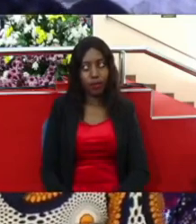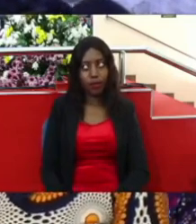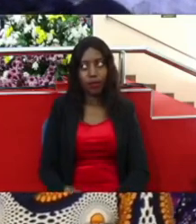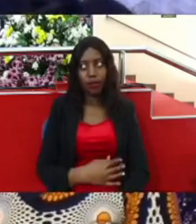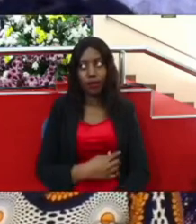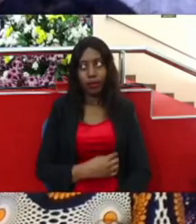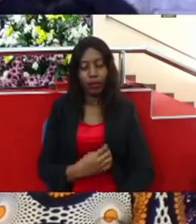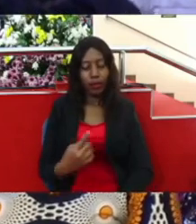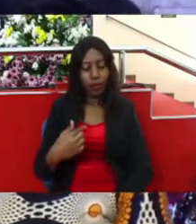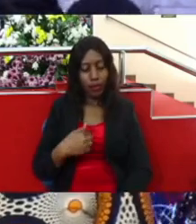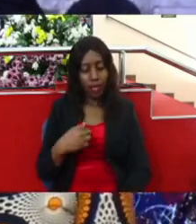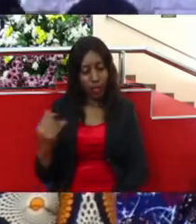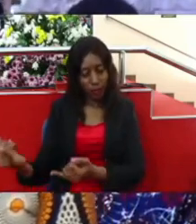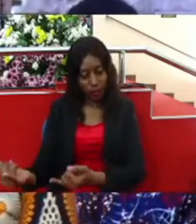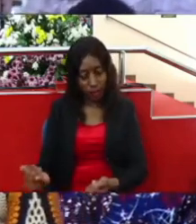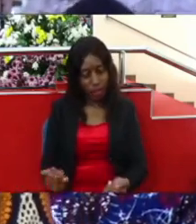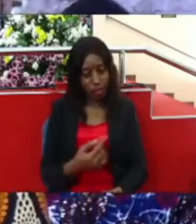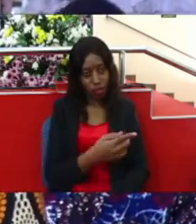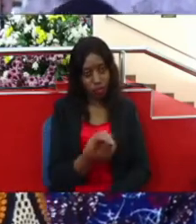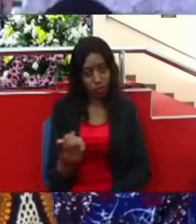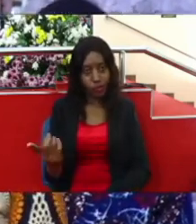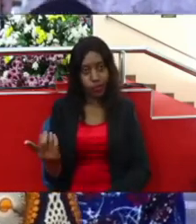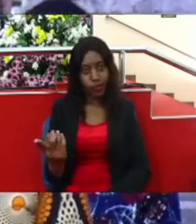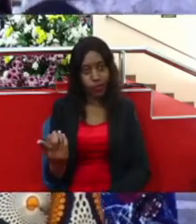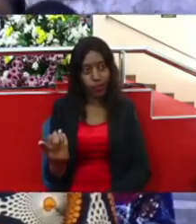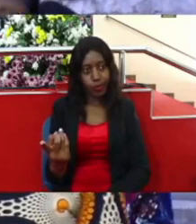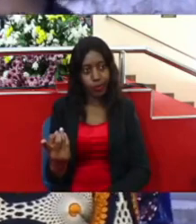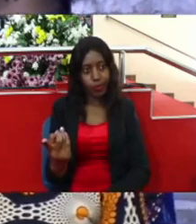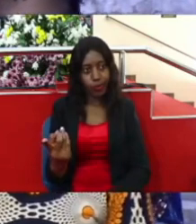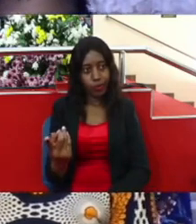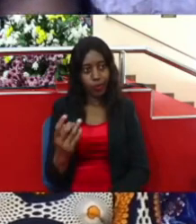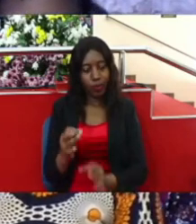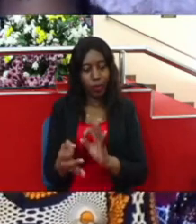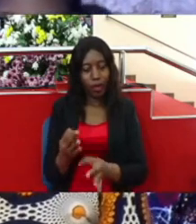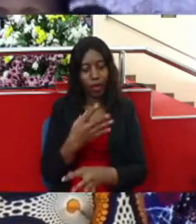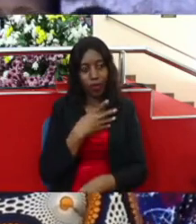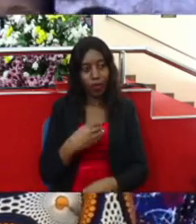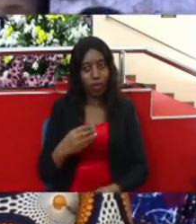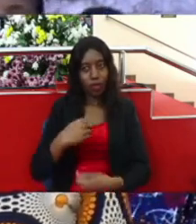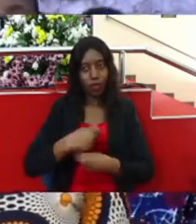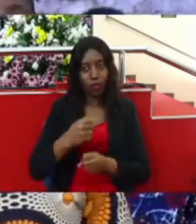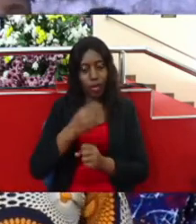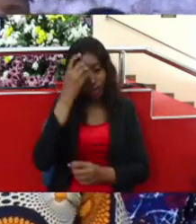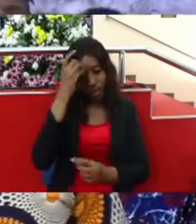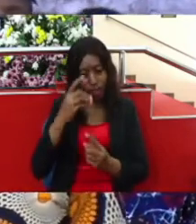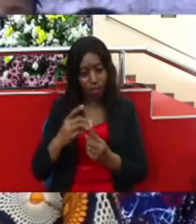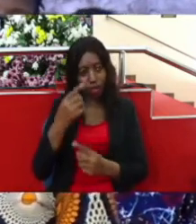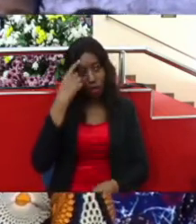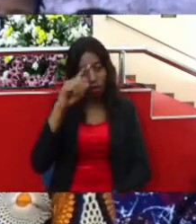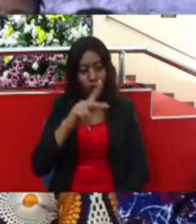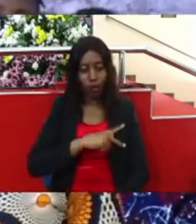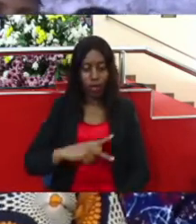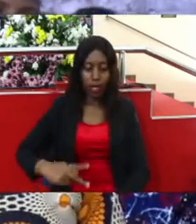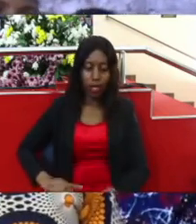Want to invite us if you're there. Nataka niwaalike kama uko pale. Would you want to make a decision for the King of Kings? Je, ungependa kufanya uamuzi kwa sababu ya Do you want